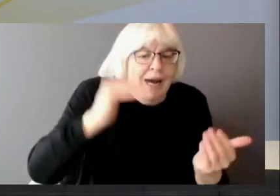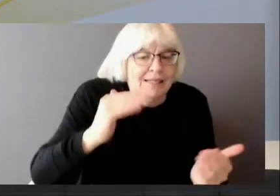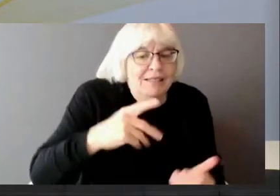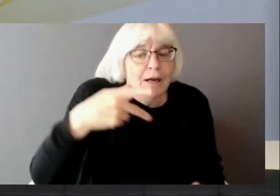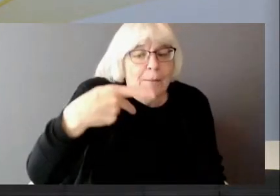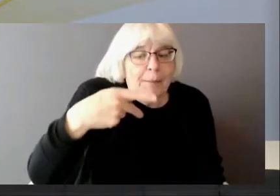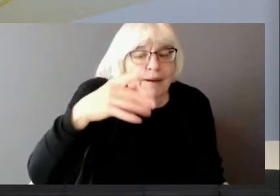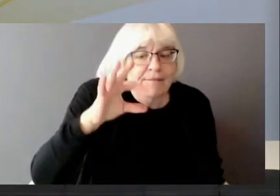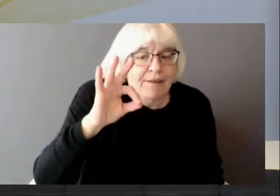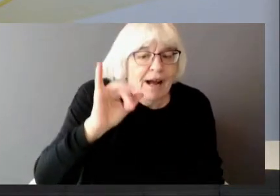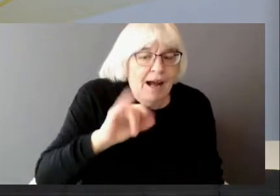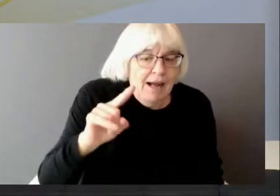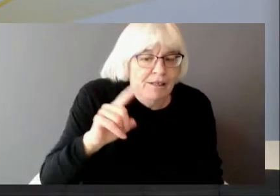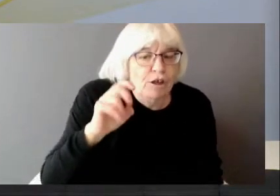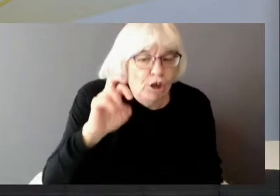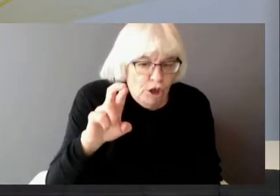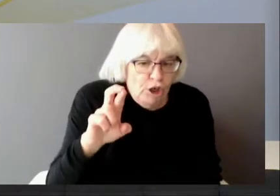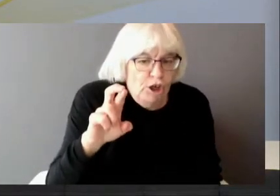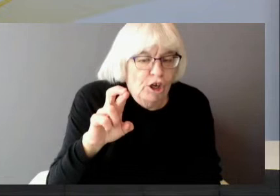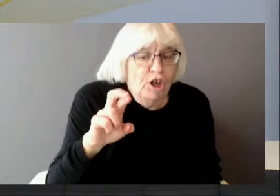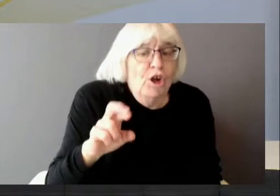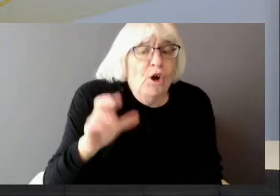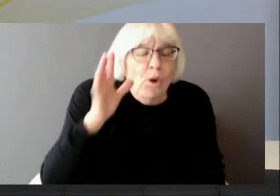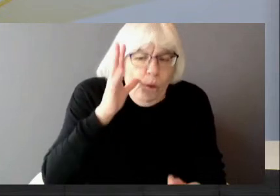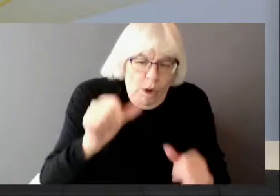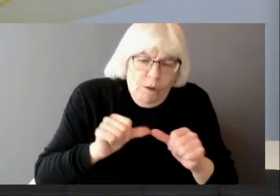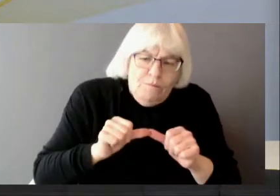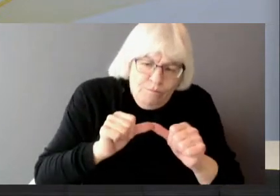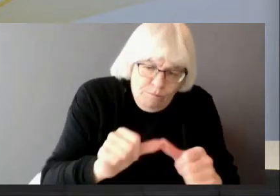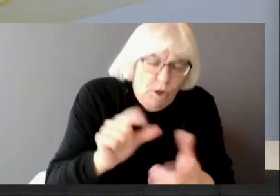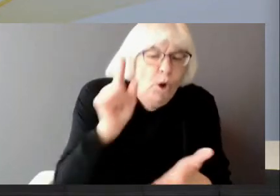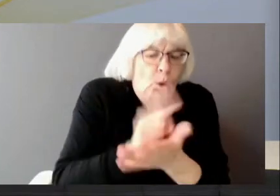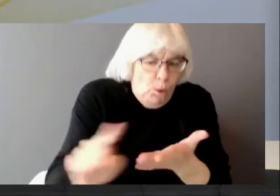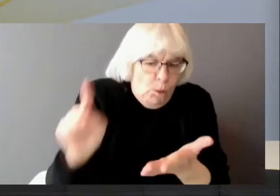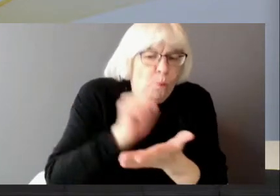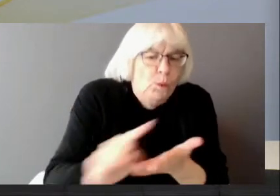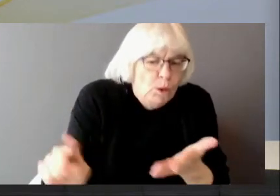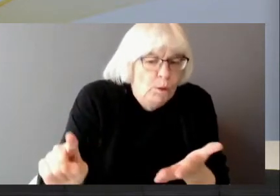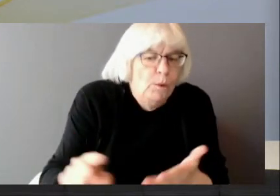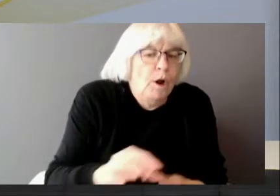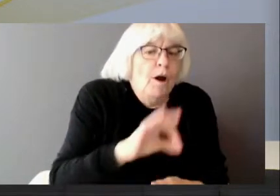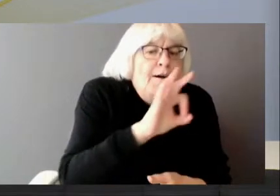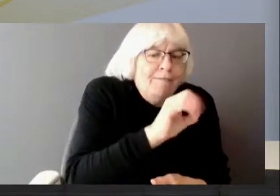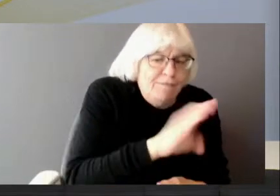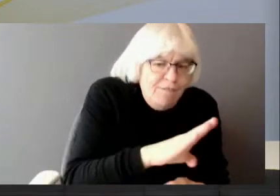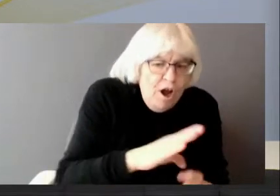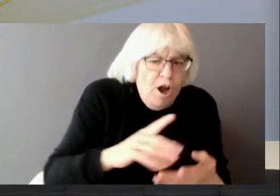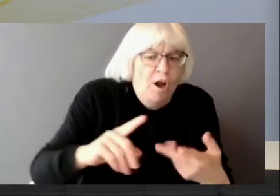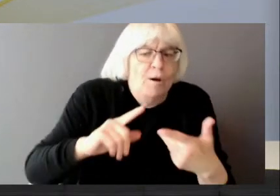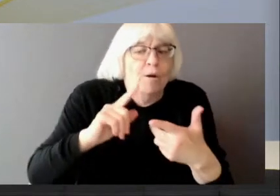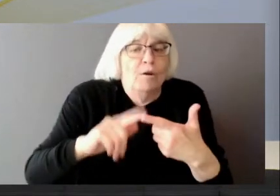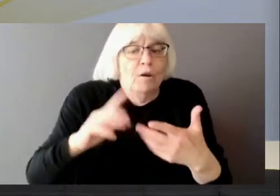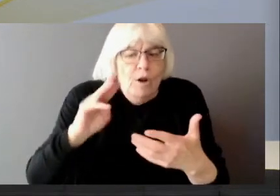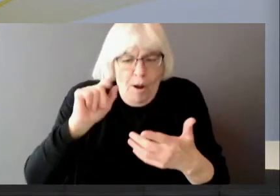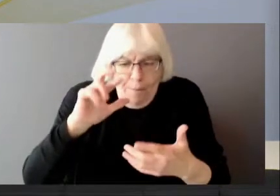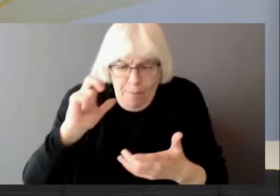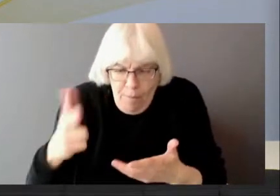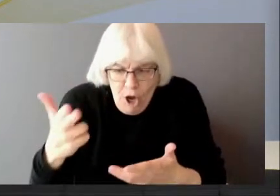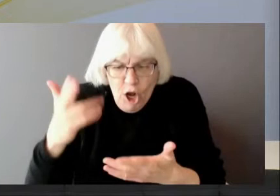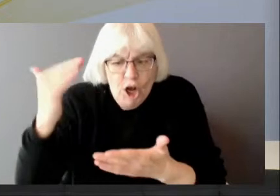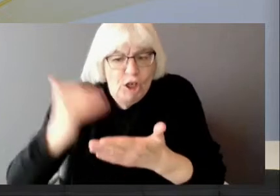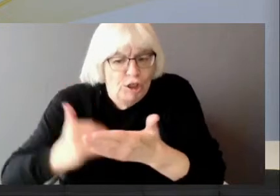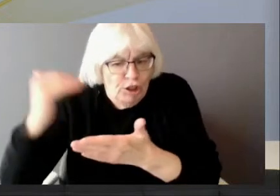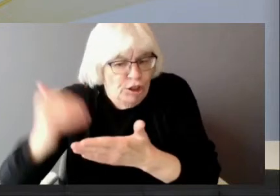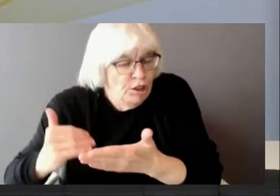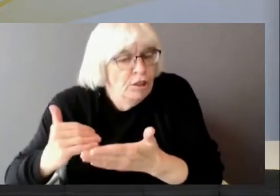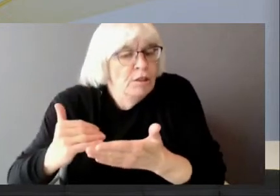of February and all of March, with substantial increases expected between April and June.